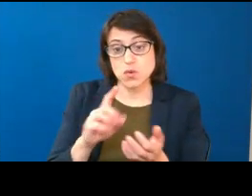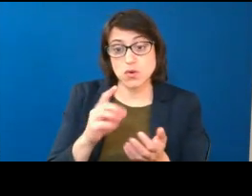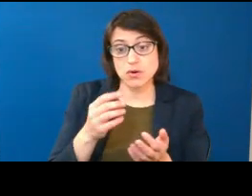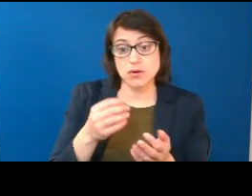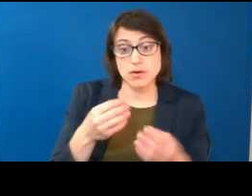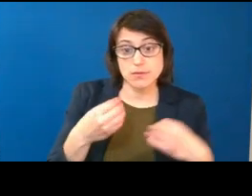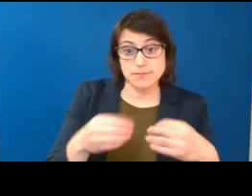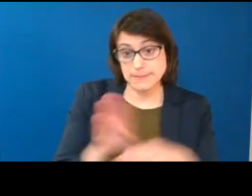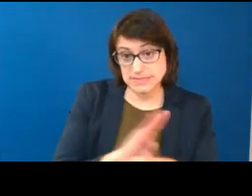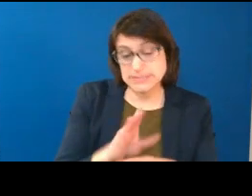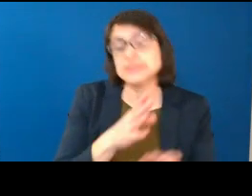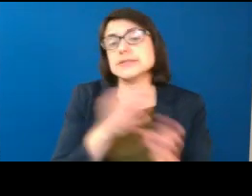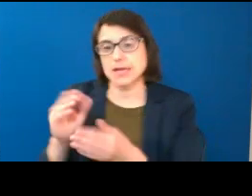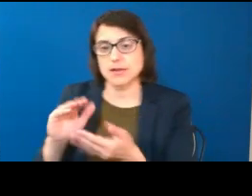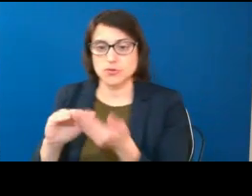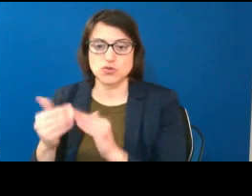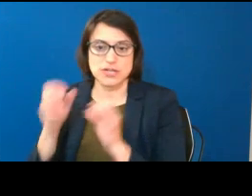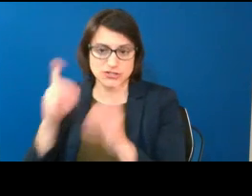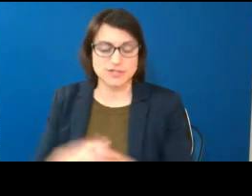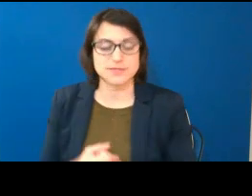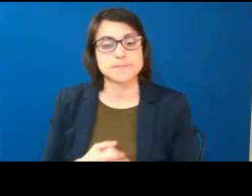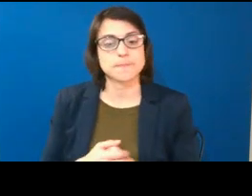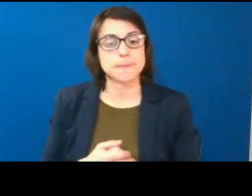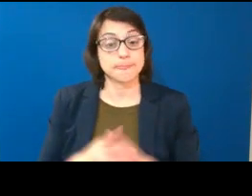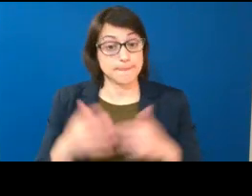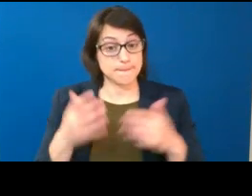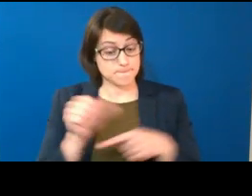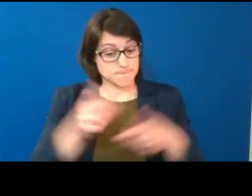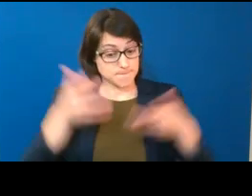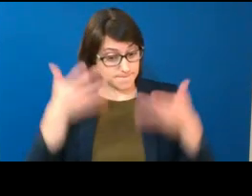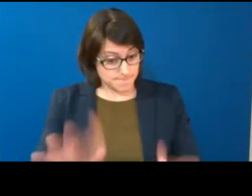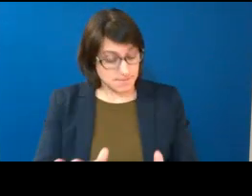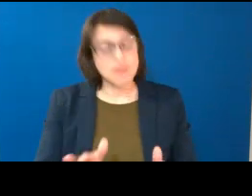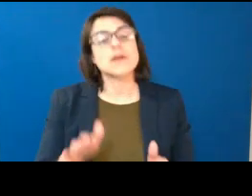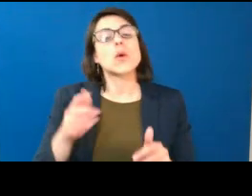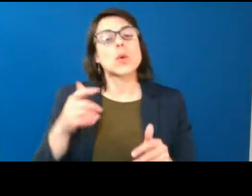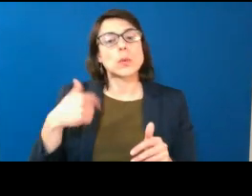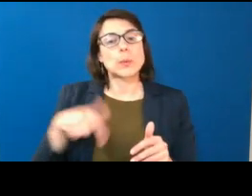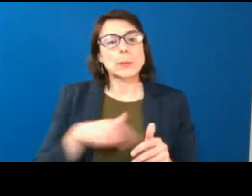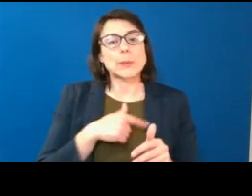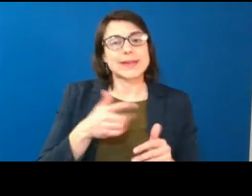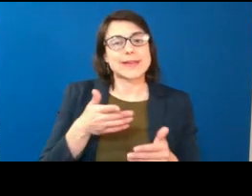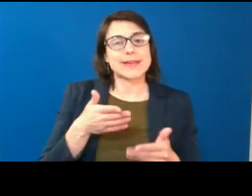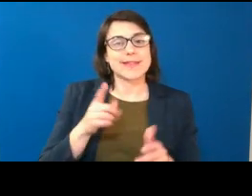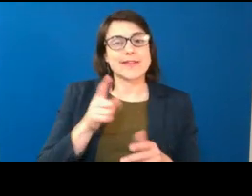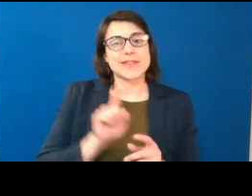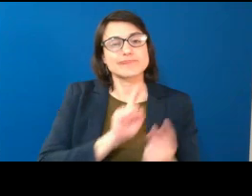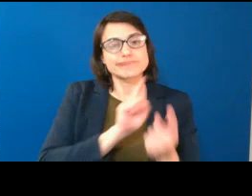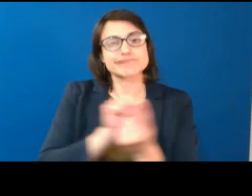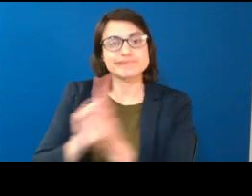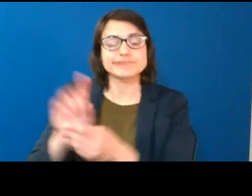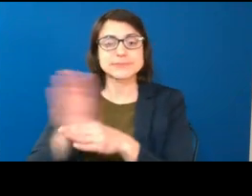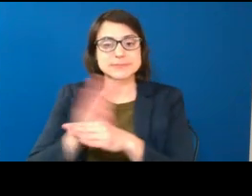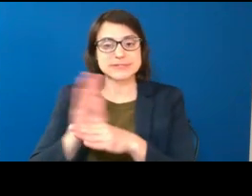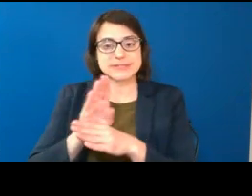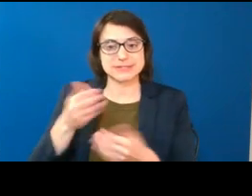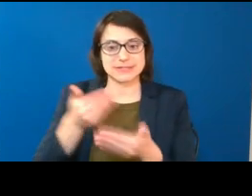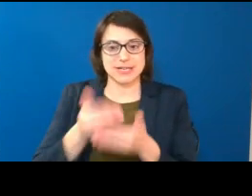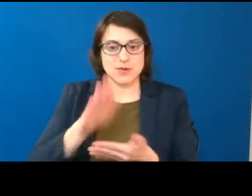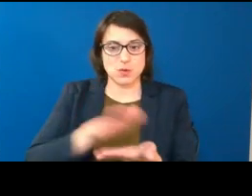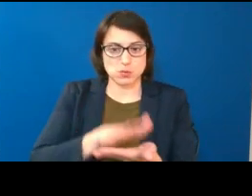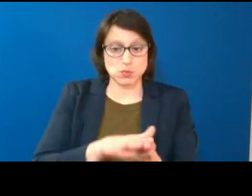out to the businesses around their school, and they offer basically free consulting to help the businesses save